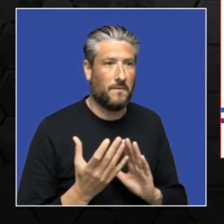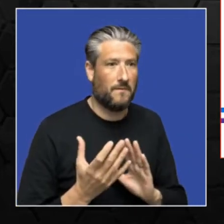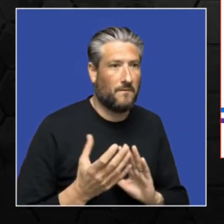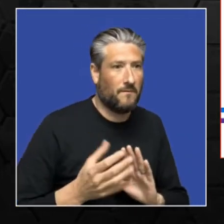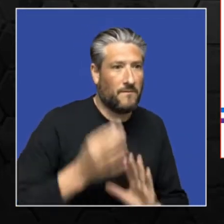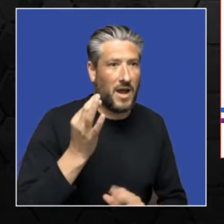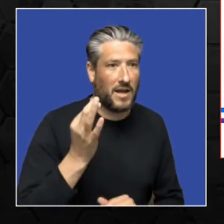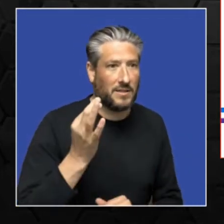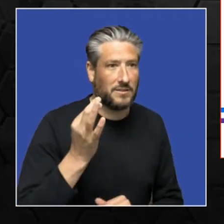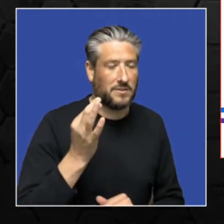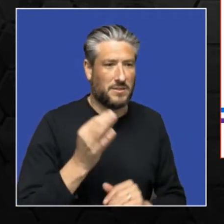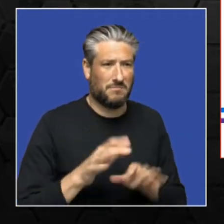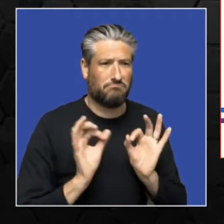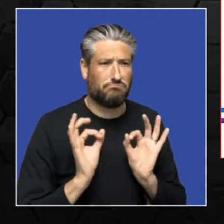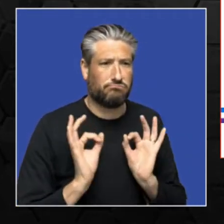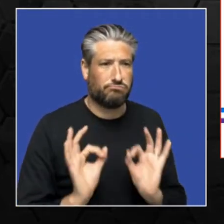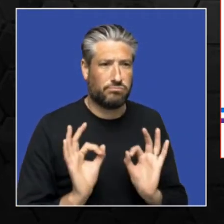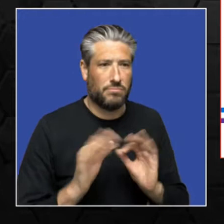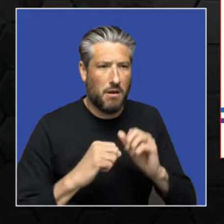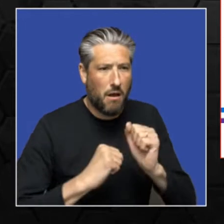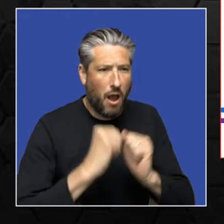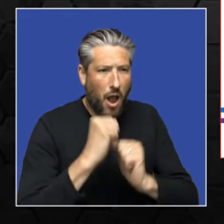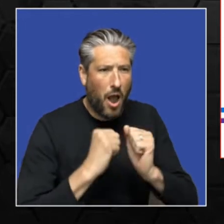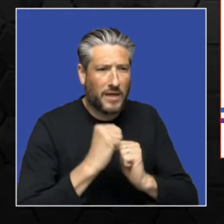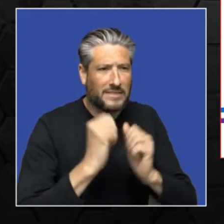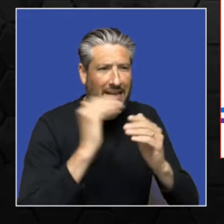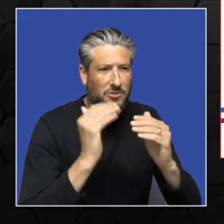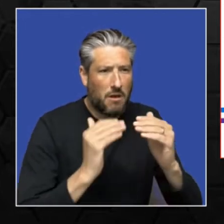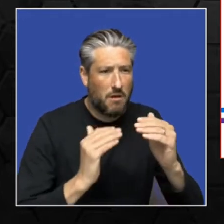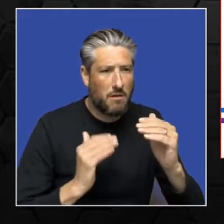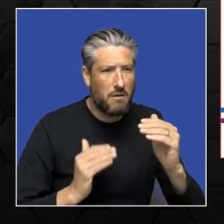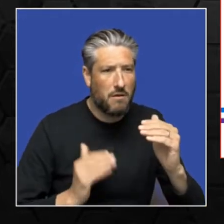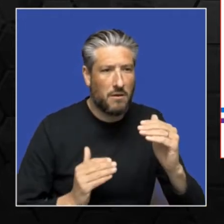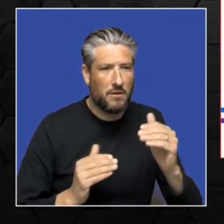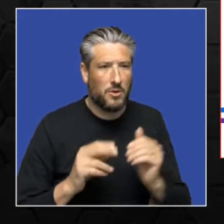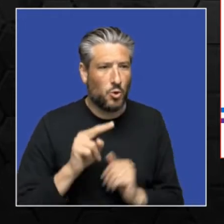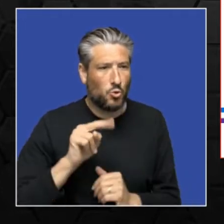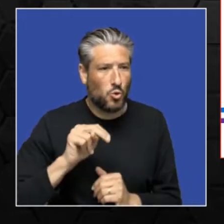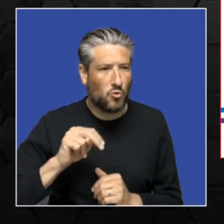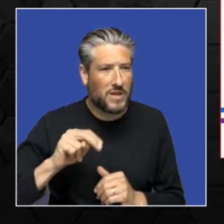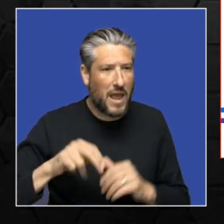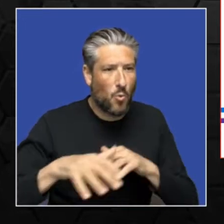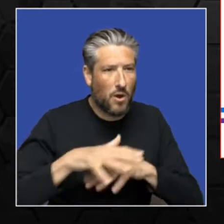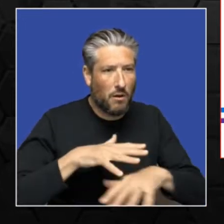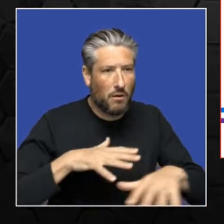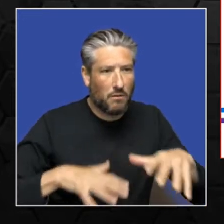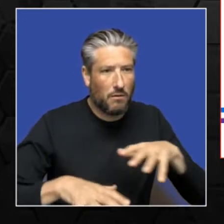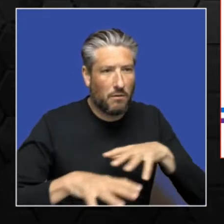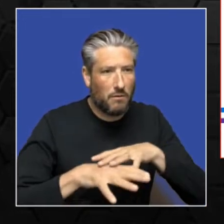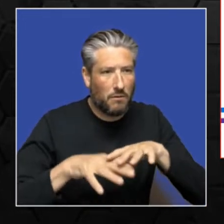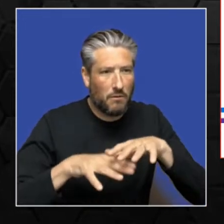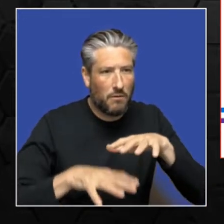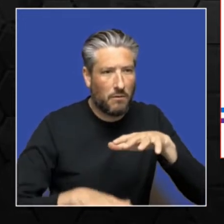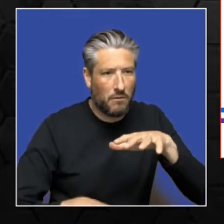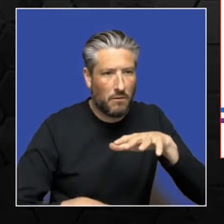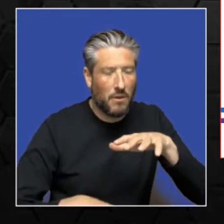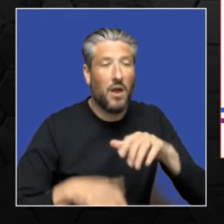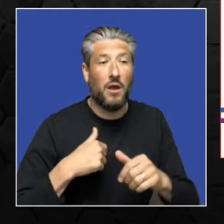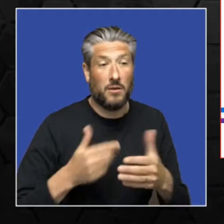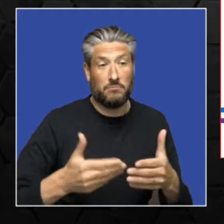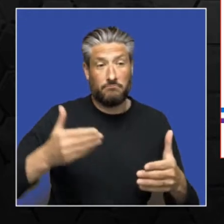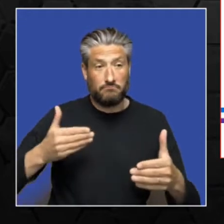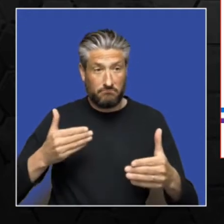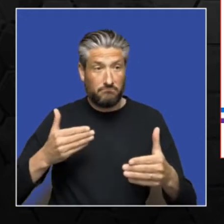network. And also I'll be going through a bit of the past approaches that have been taken. And I'll take one